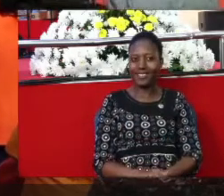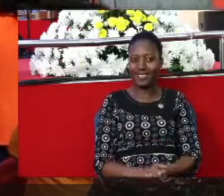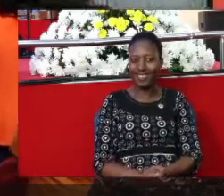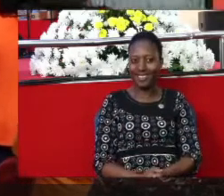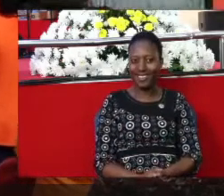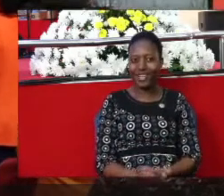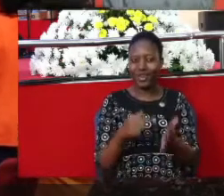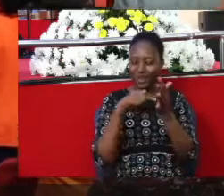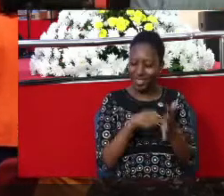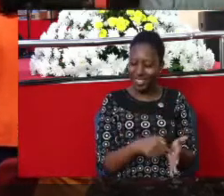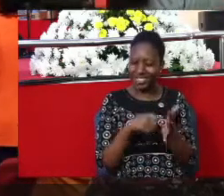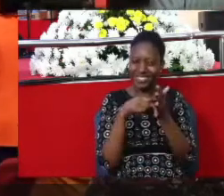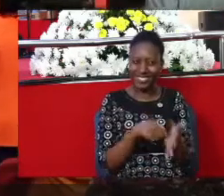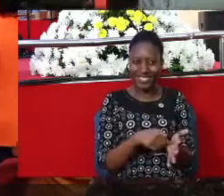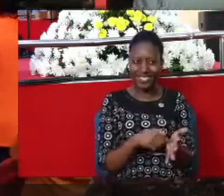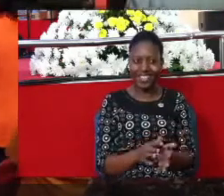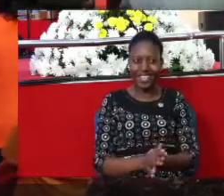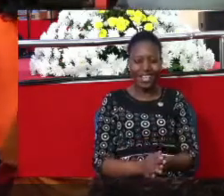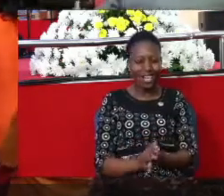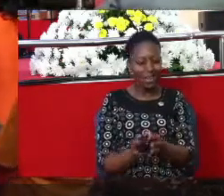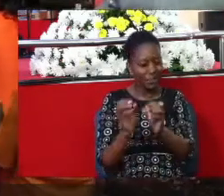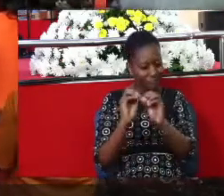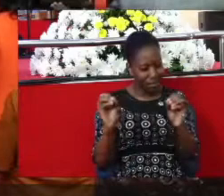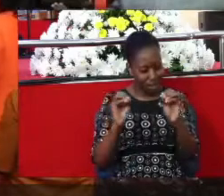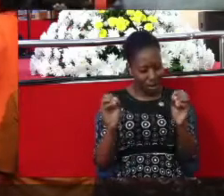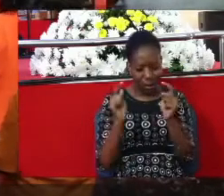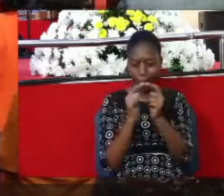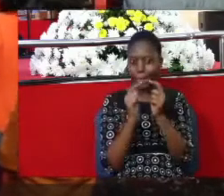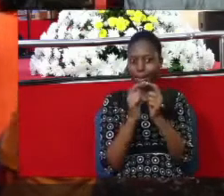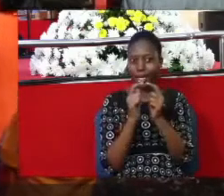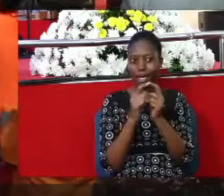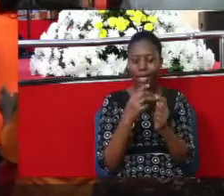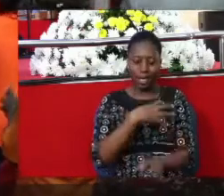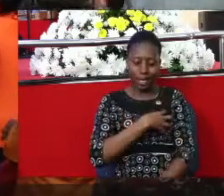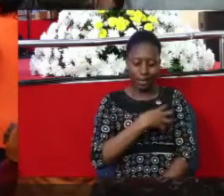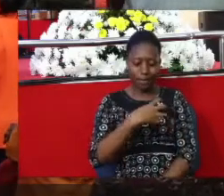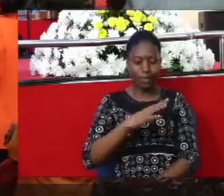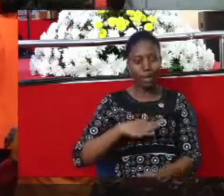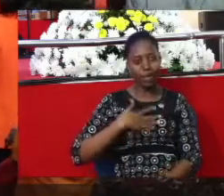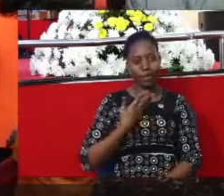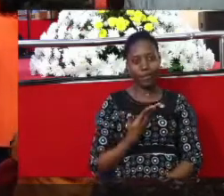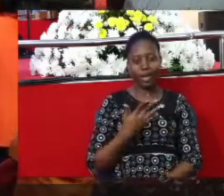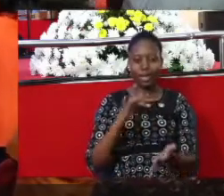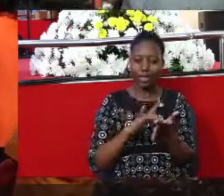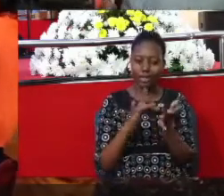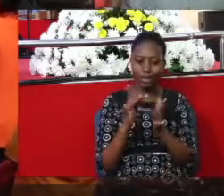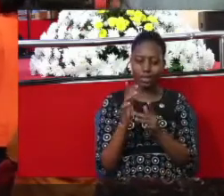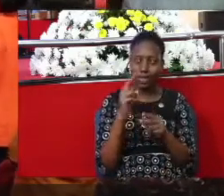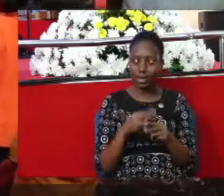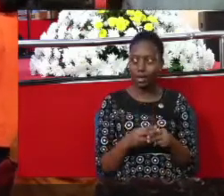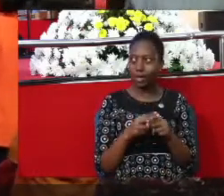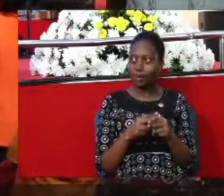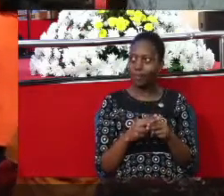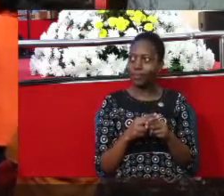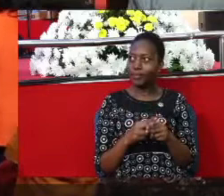matumbo. No, no, no, no. There will be no sorrow in my wealth. In Jesus' name.